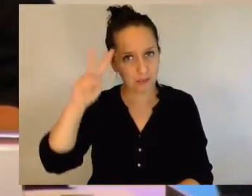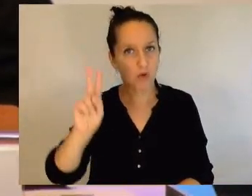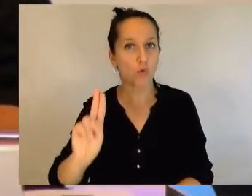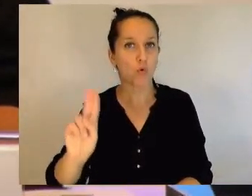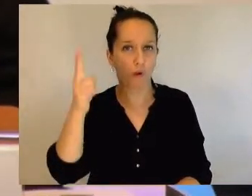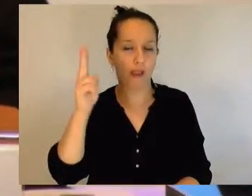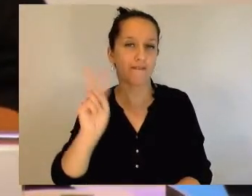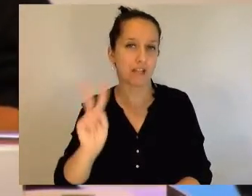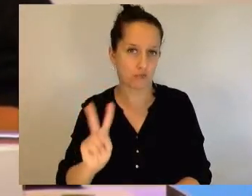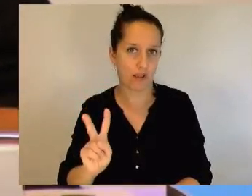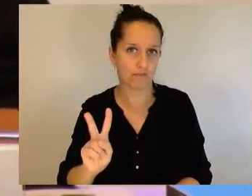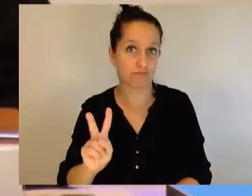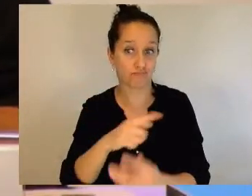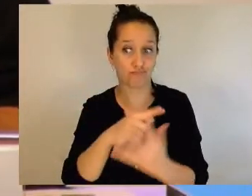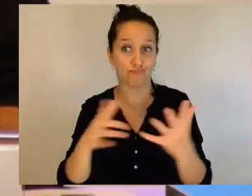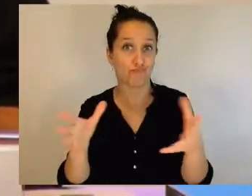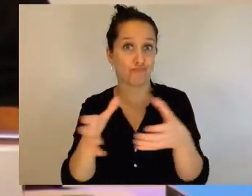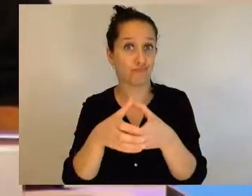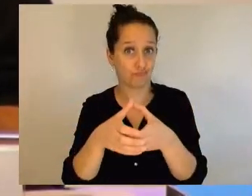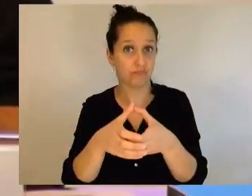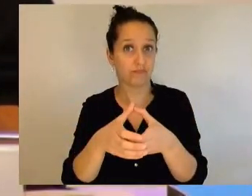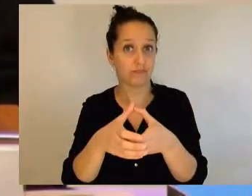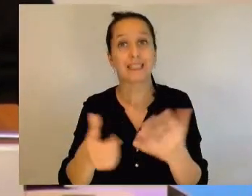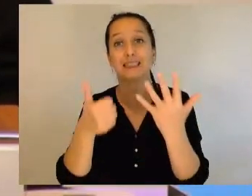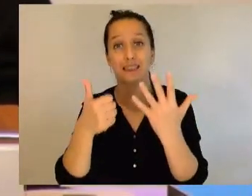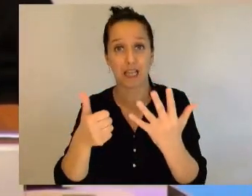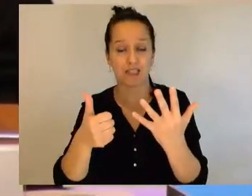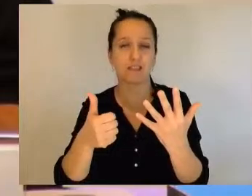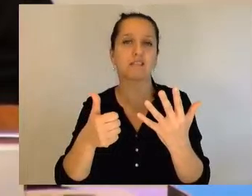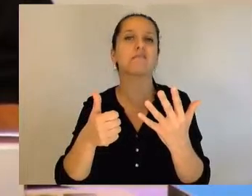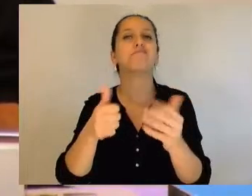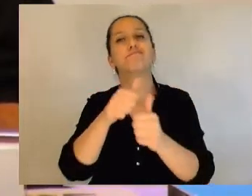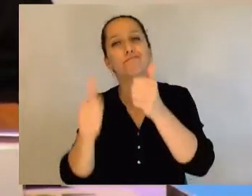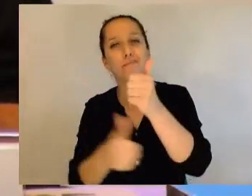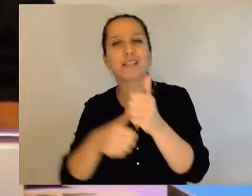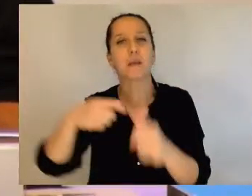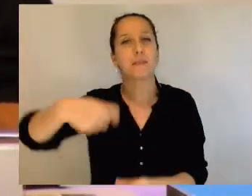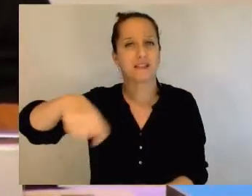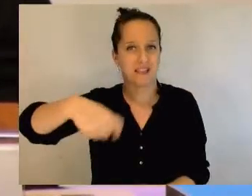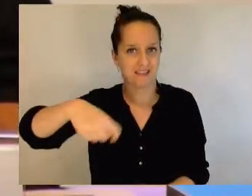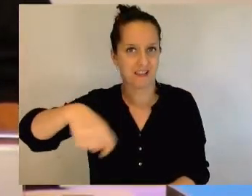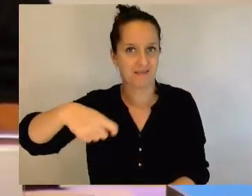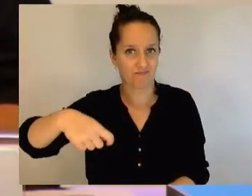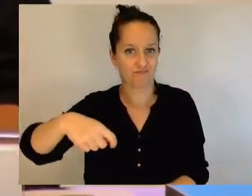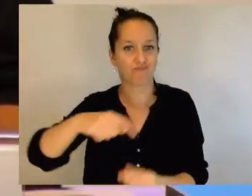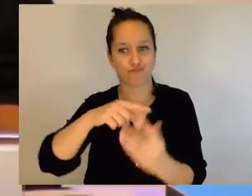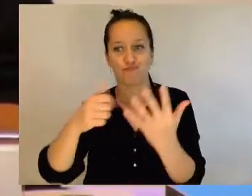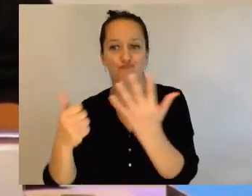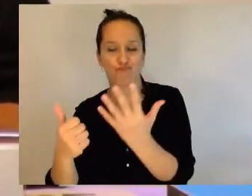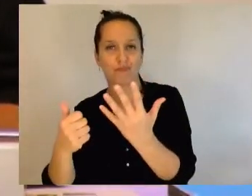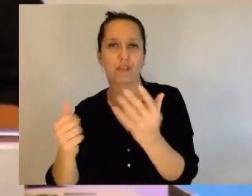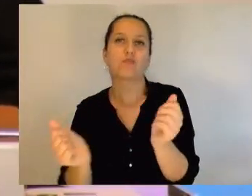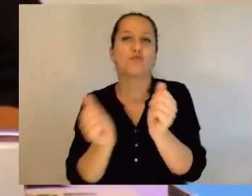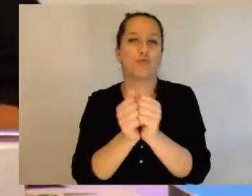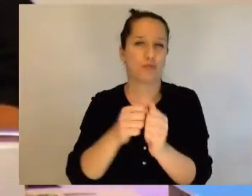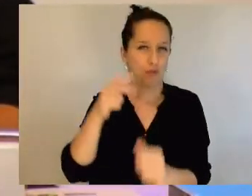Uruguay, and Venezuela. This is the composition of the 6 vice presidencies of the Executive Committee of